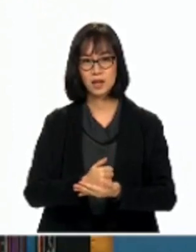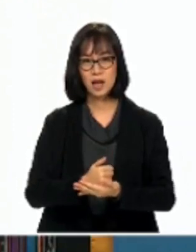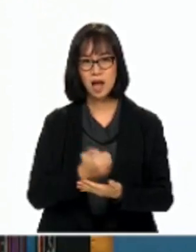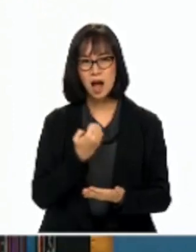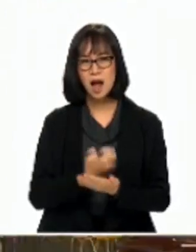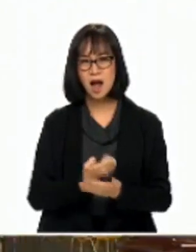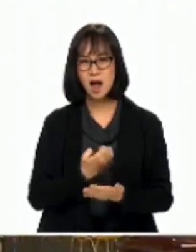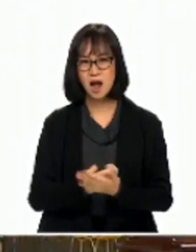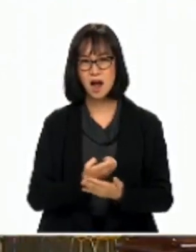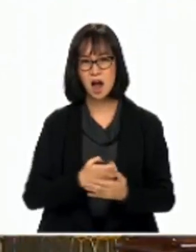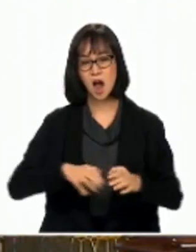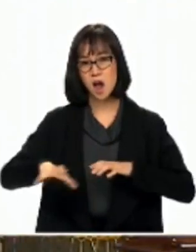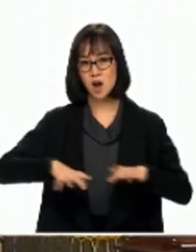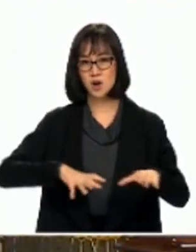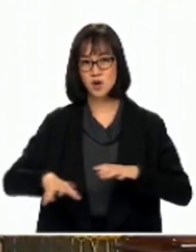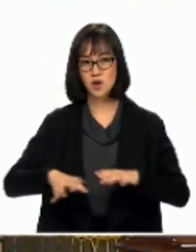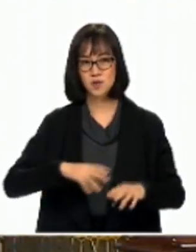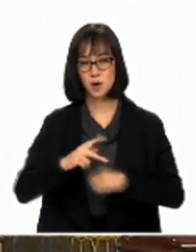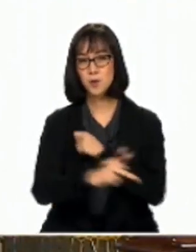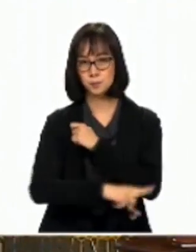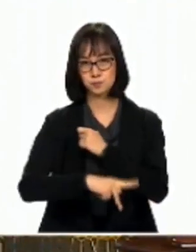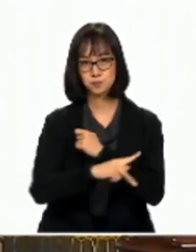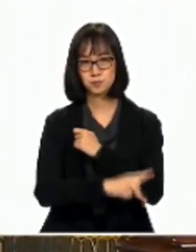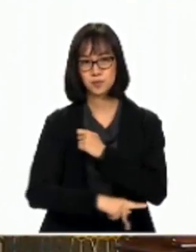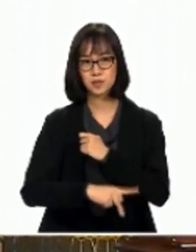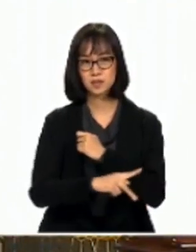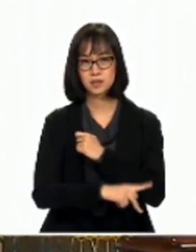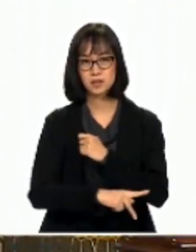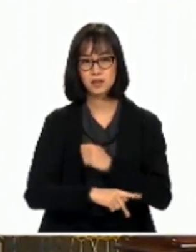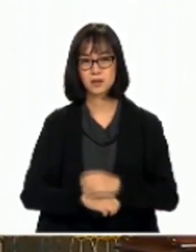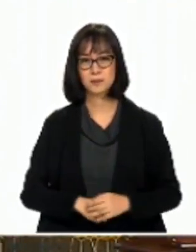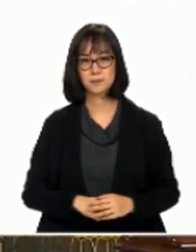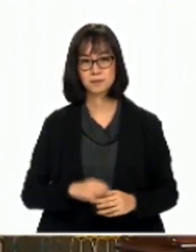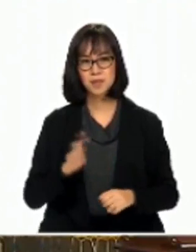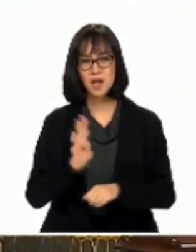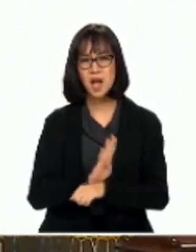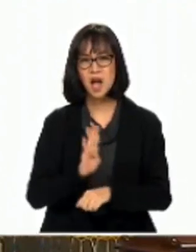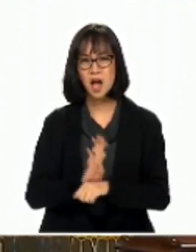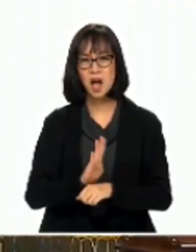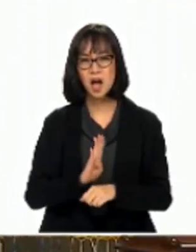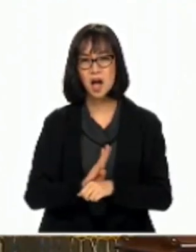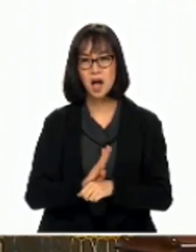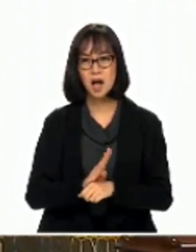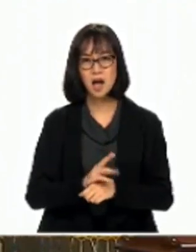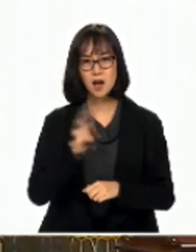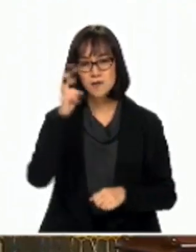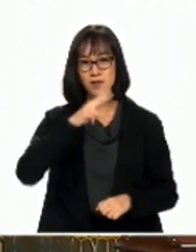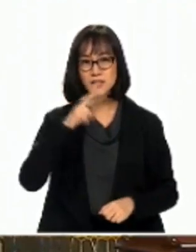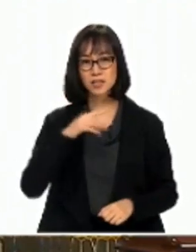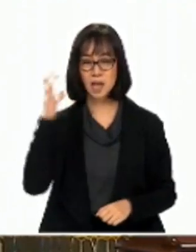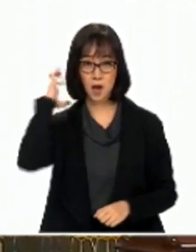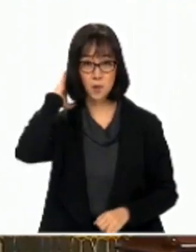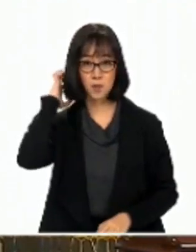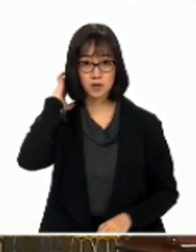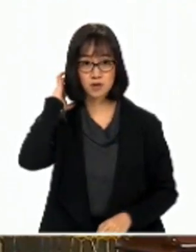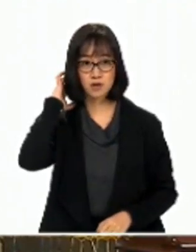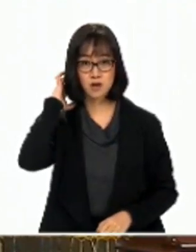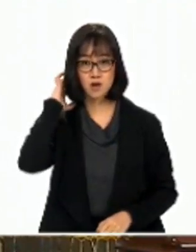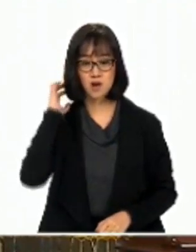countryside. The dispersion of economic and business activities to Visayas and Mindanao. It's not just a